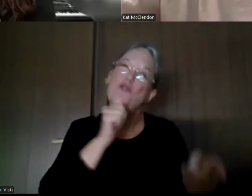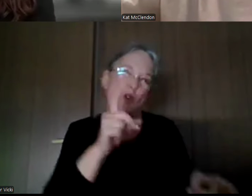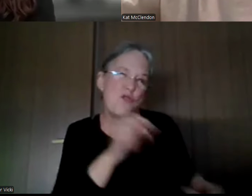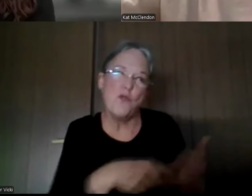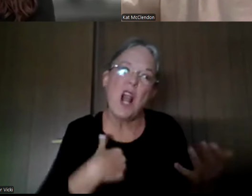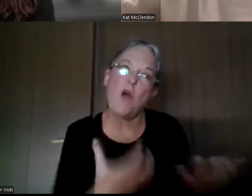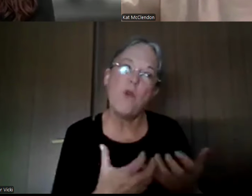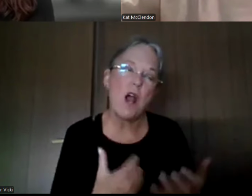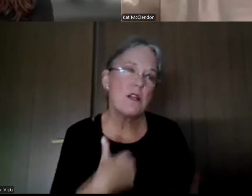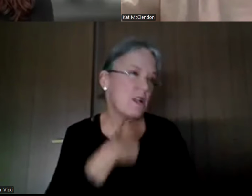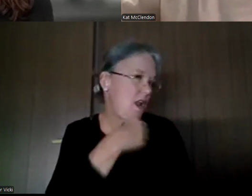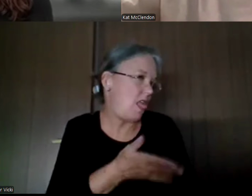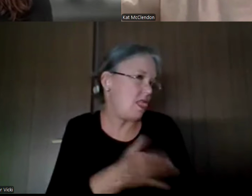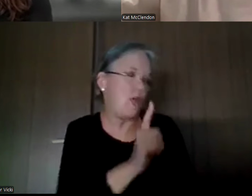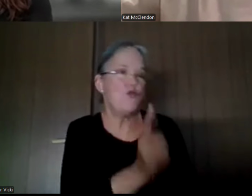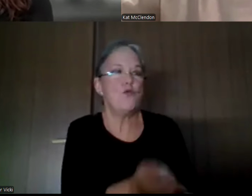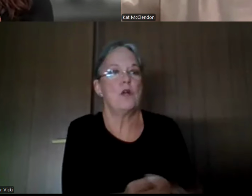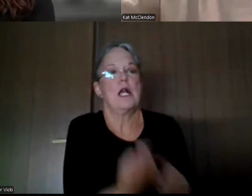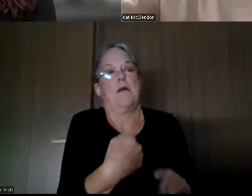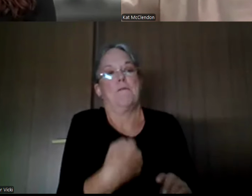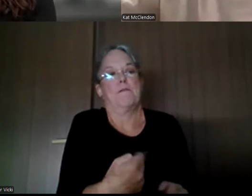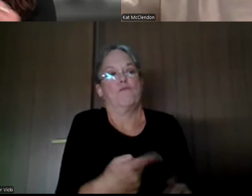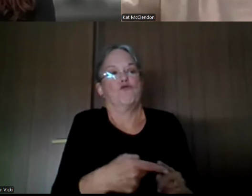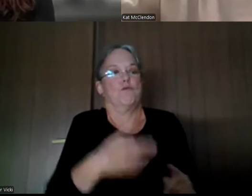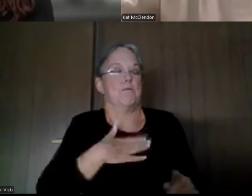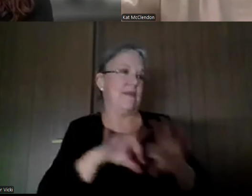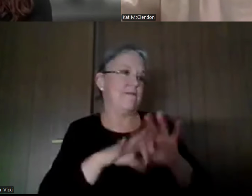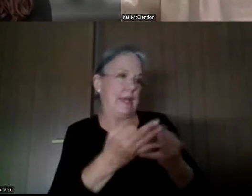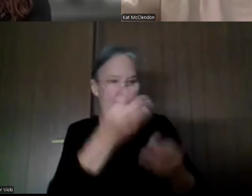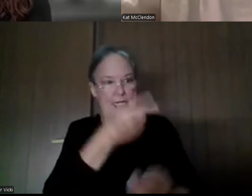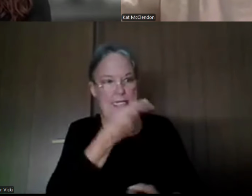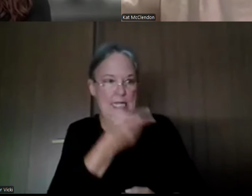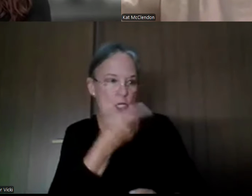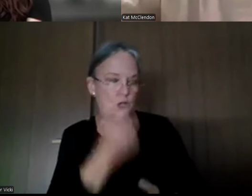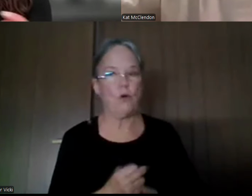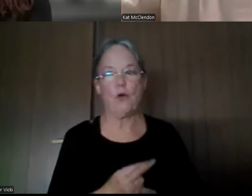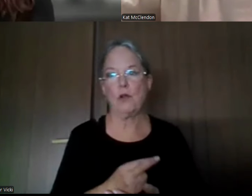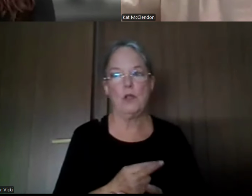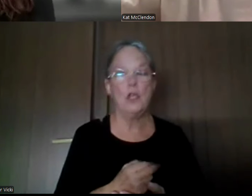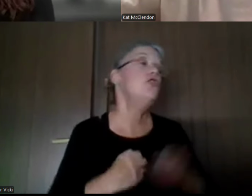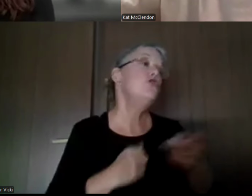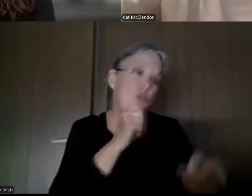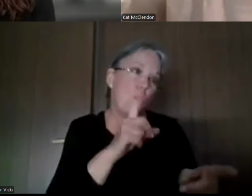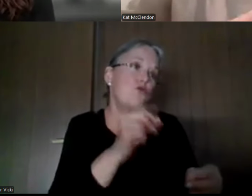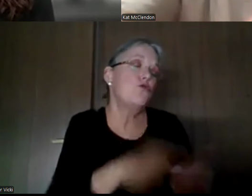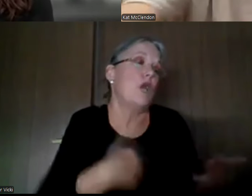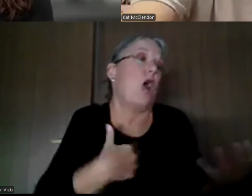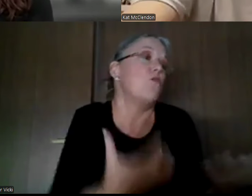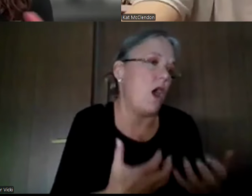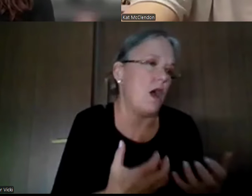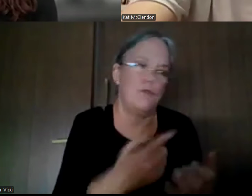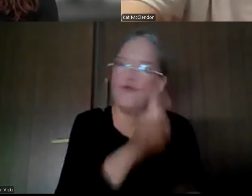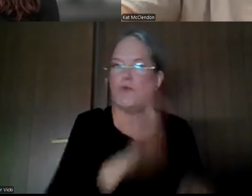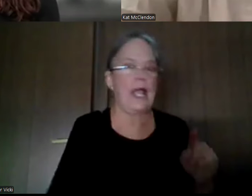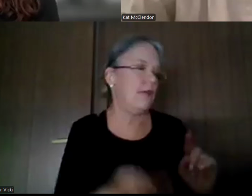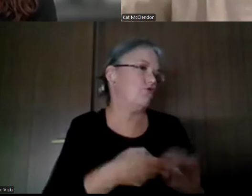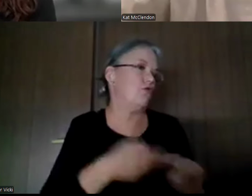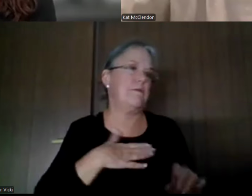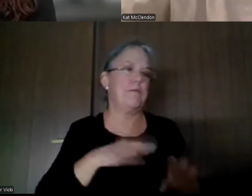I'm not going to let you come join my family for dinner. Or if you don't do what I want you to, like, I'm not going to let you join my family on